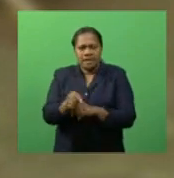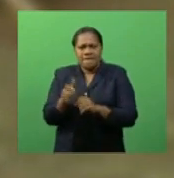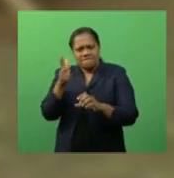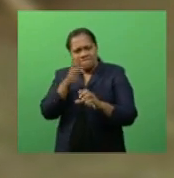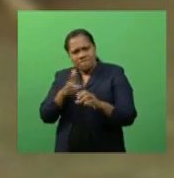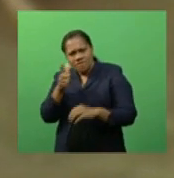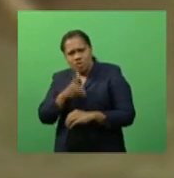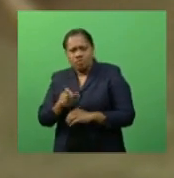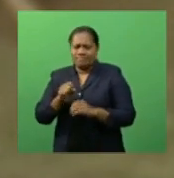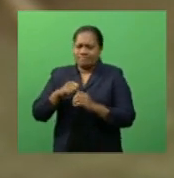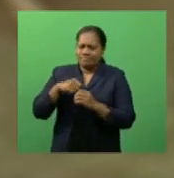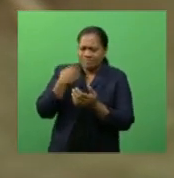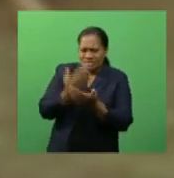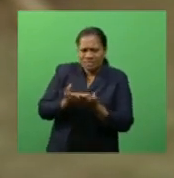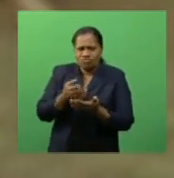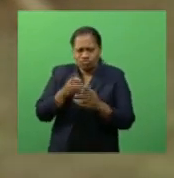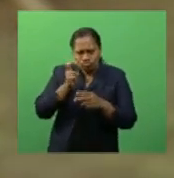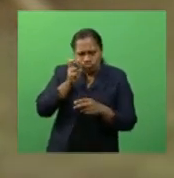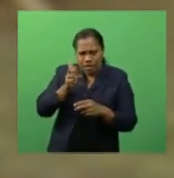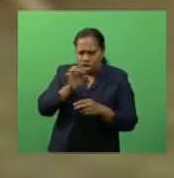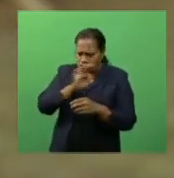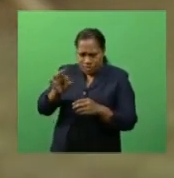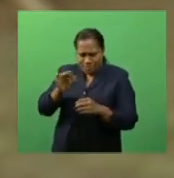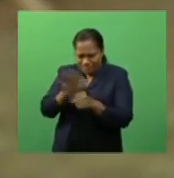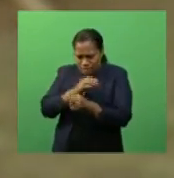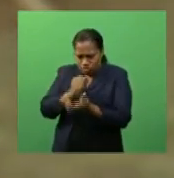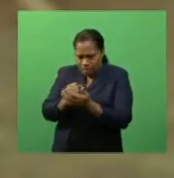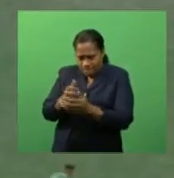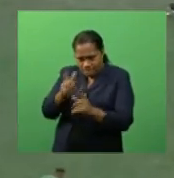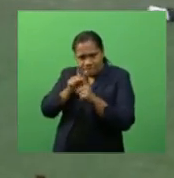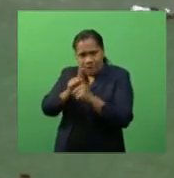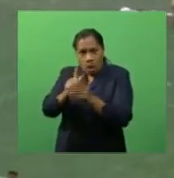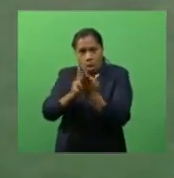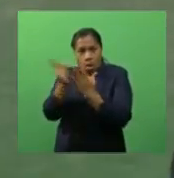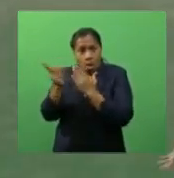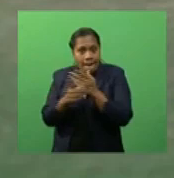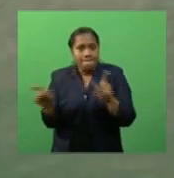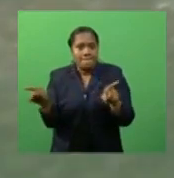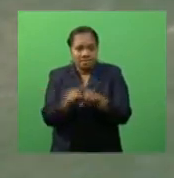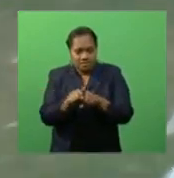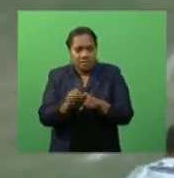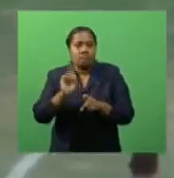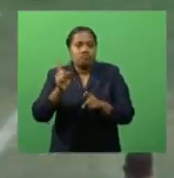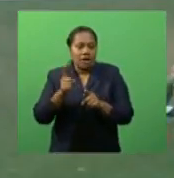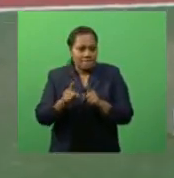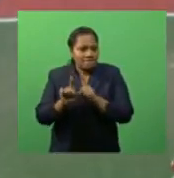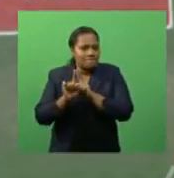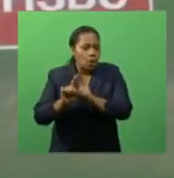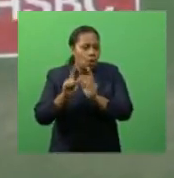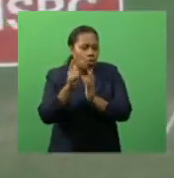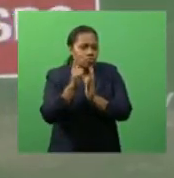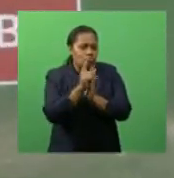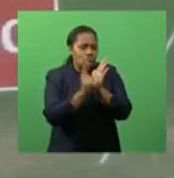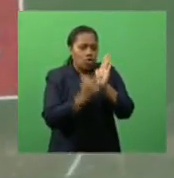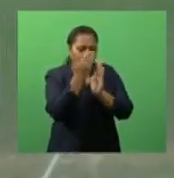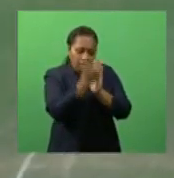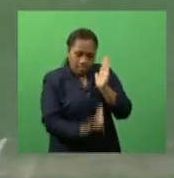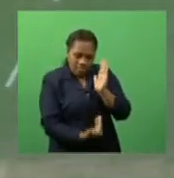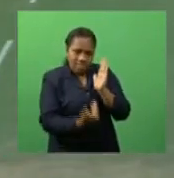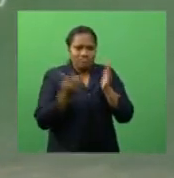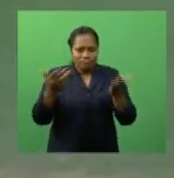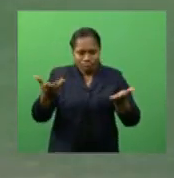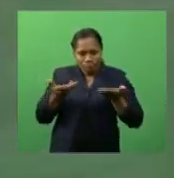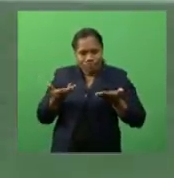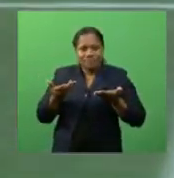only to make sure they are following the program, but also to show they are abiding by the rules in place. Tali Matirkula,